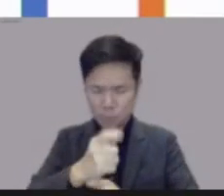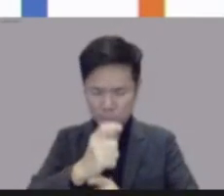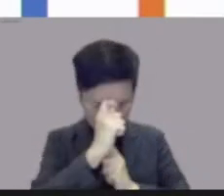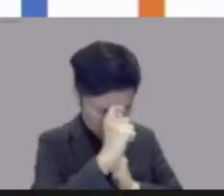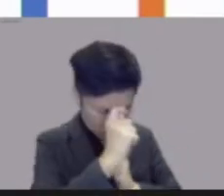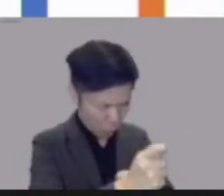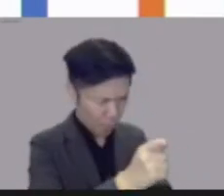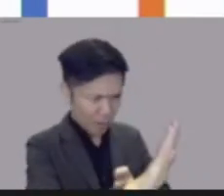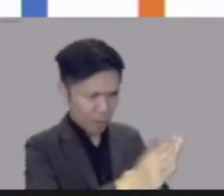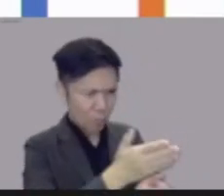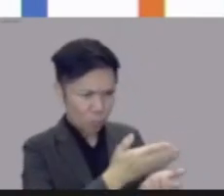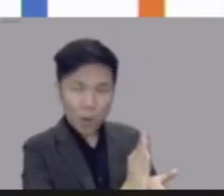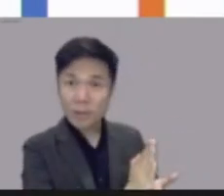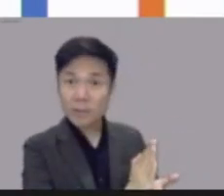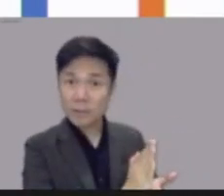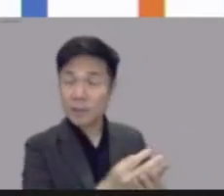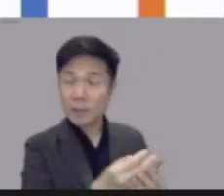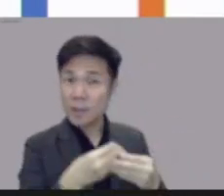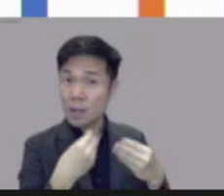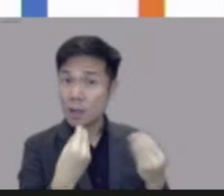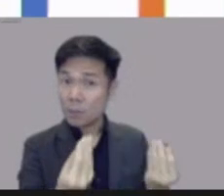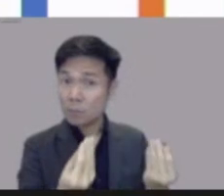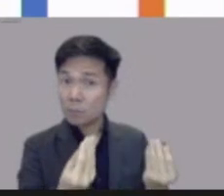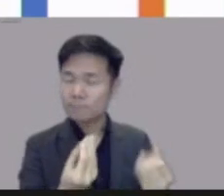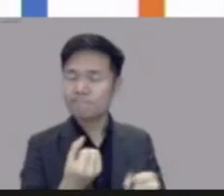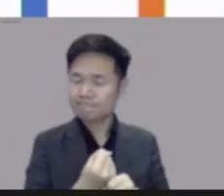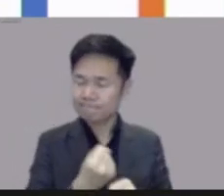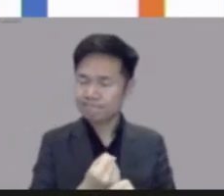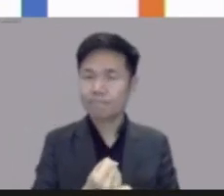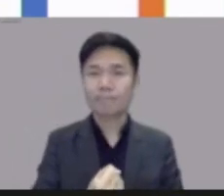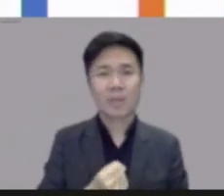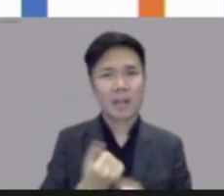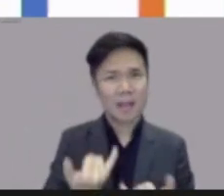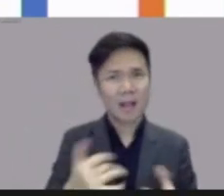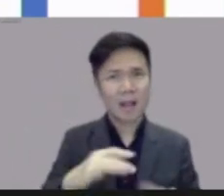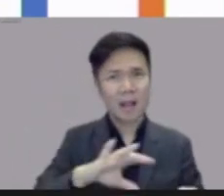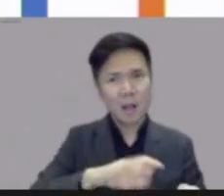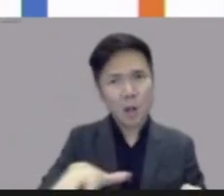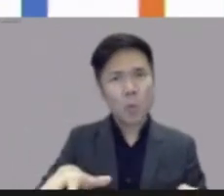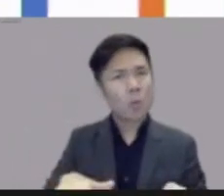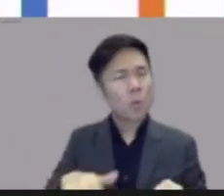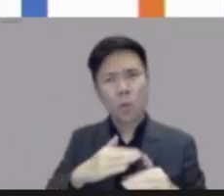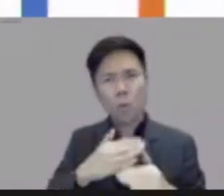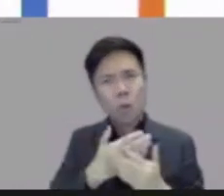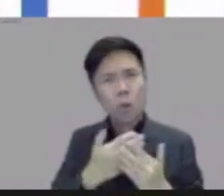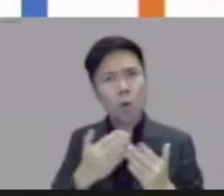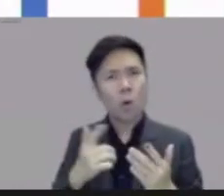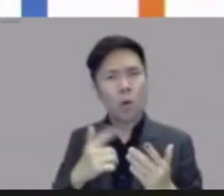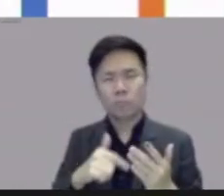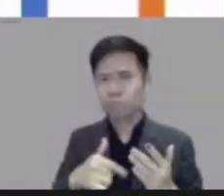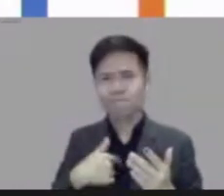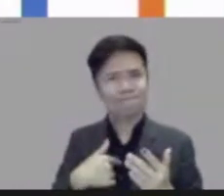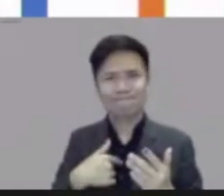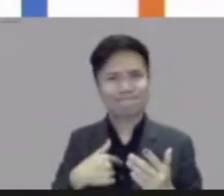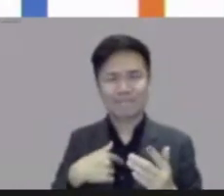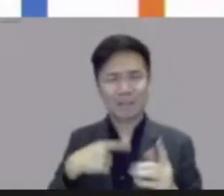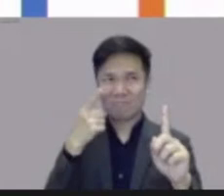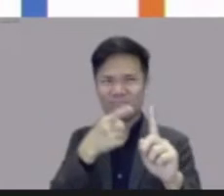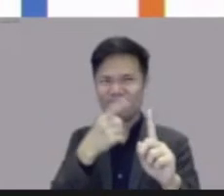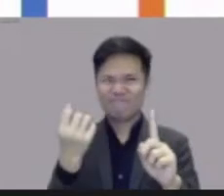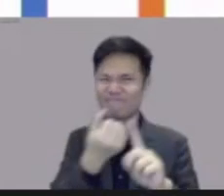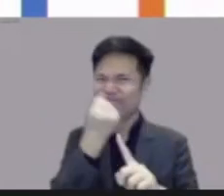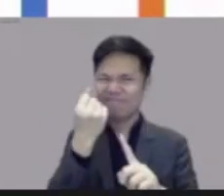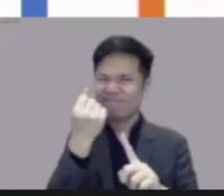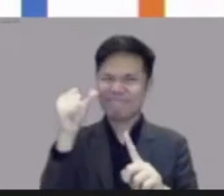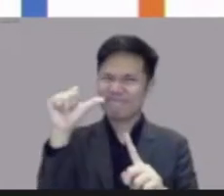the research shows that many countries in our region still face challenges in achieving globally agreed environmental goals and in implementing